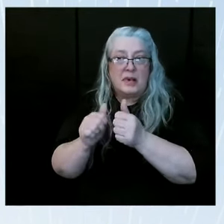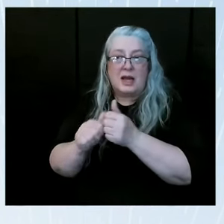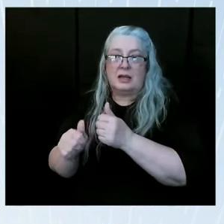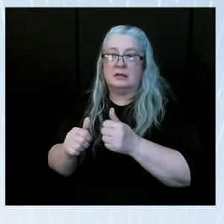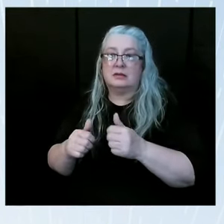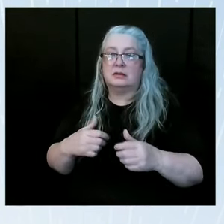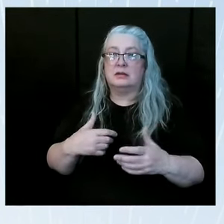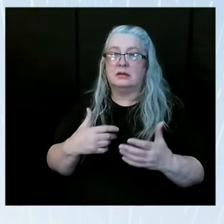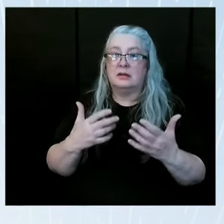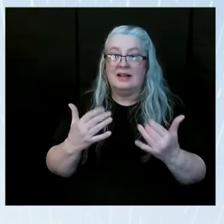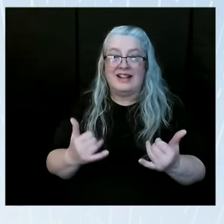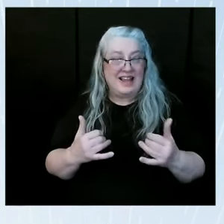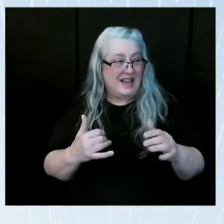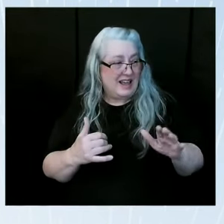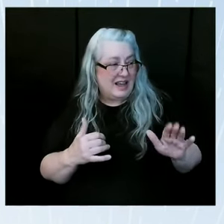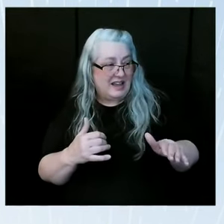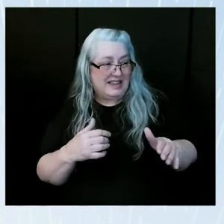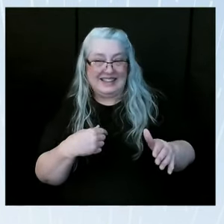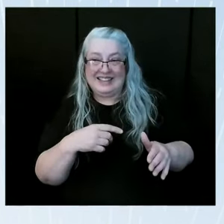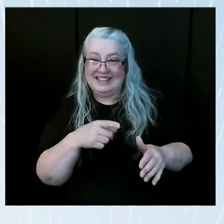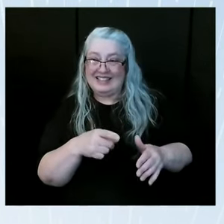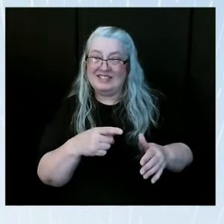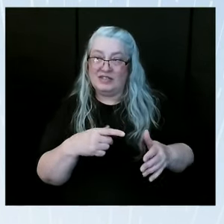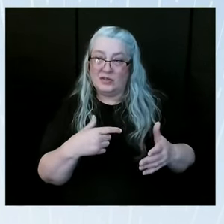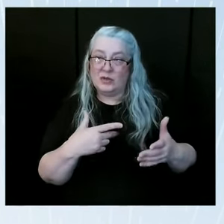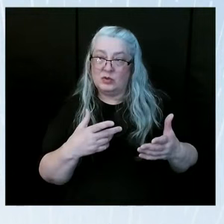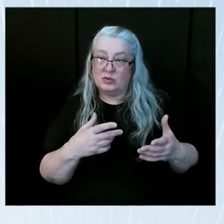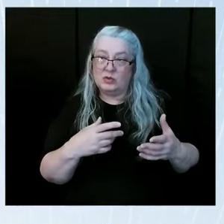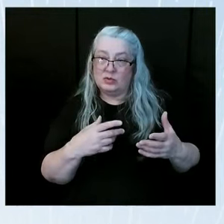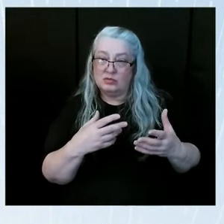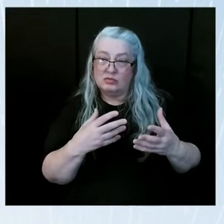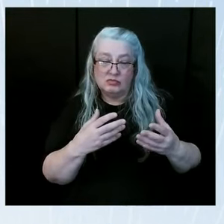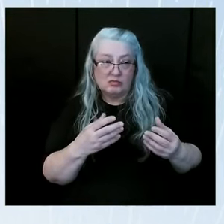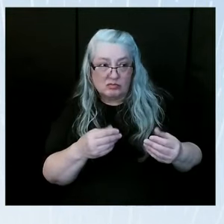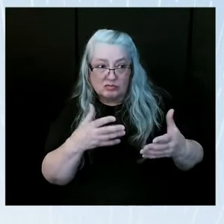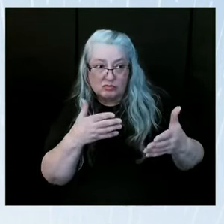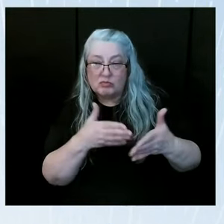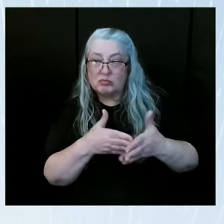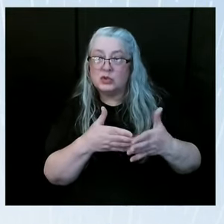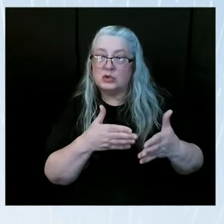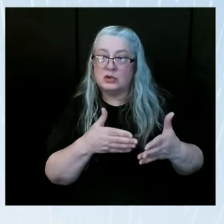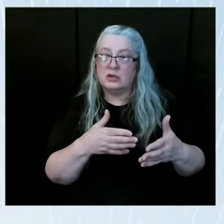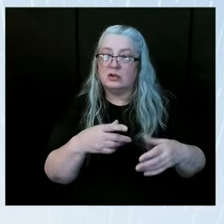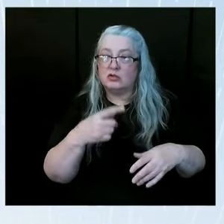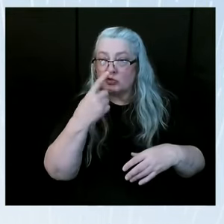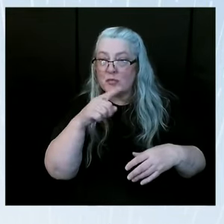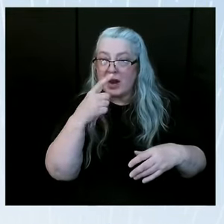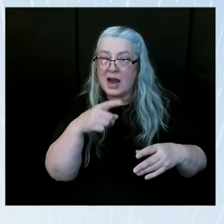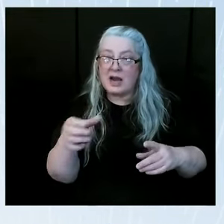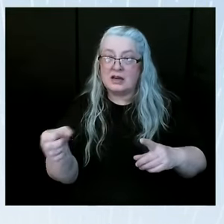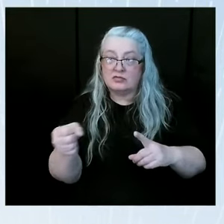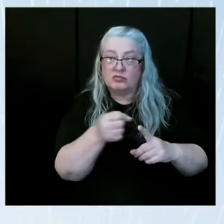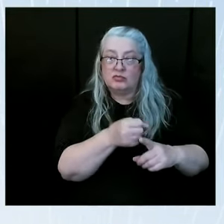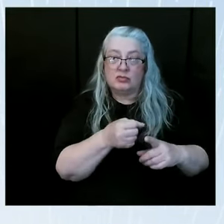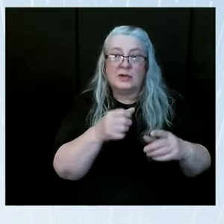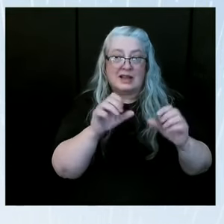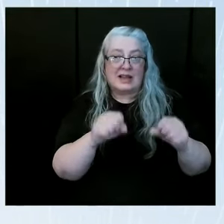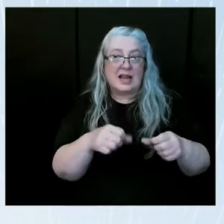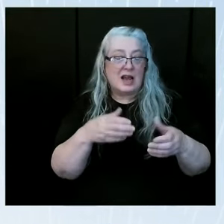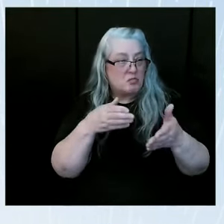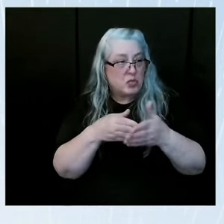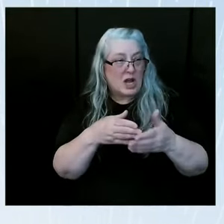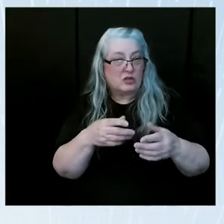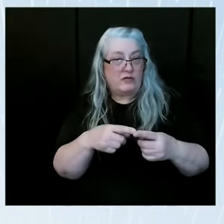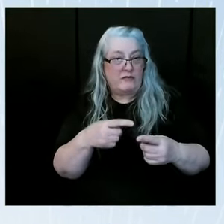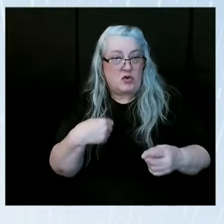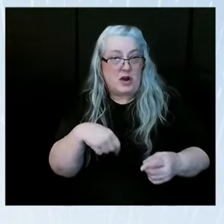attorney. Good. May take you up on that. Secretary Mayorkas, Homeland Security. Thanks so much, Secretary